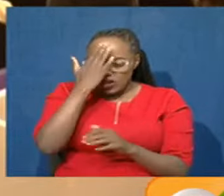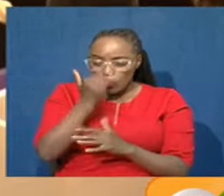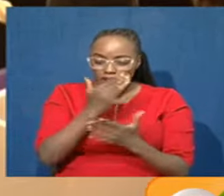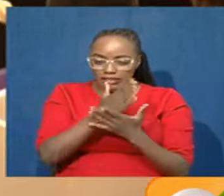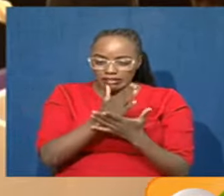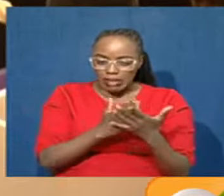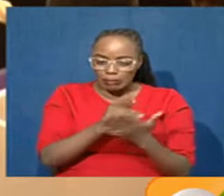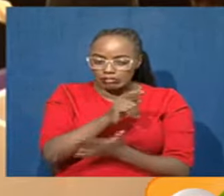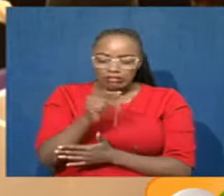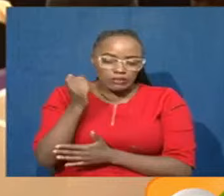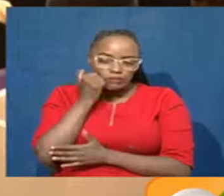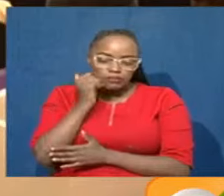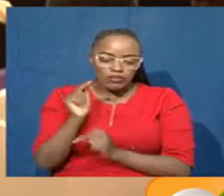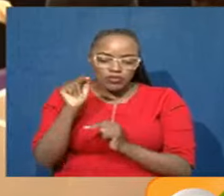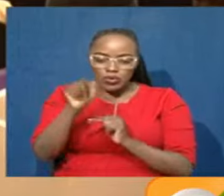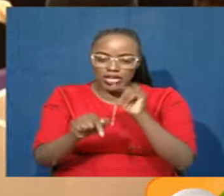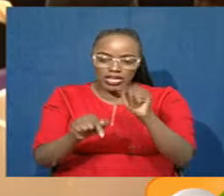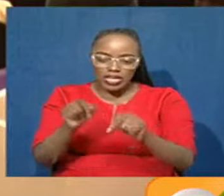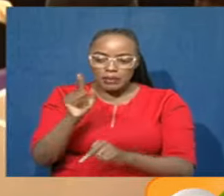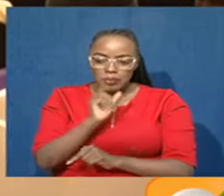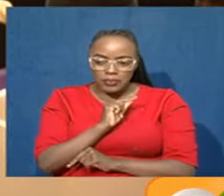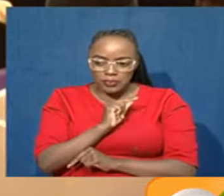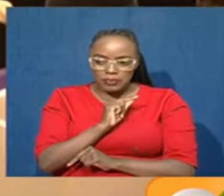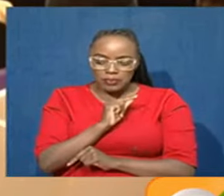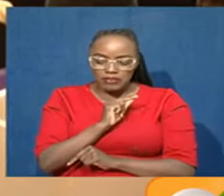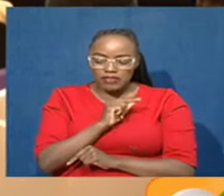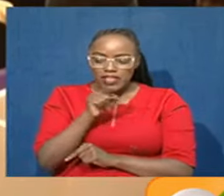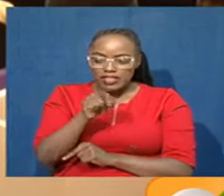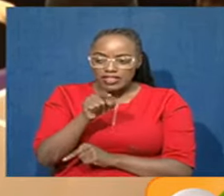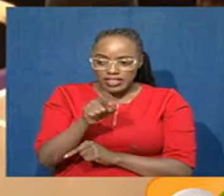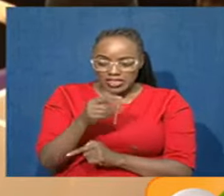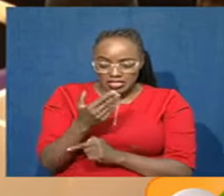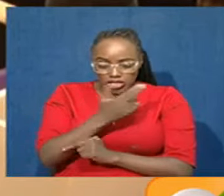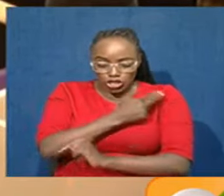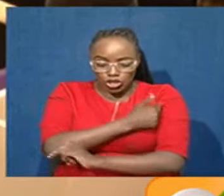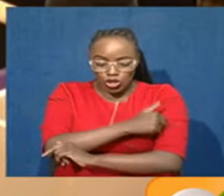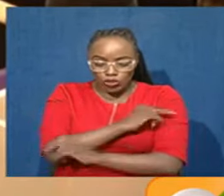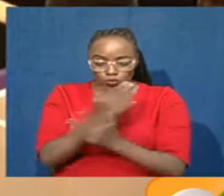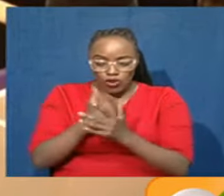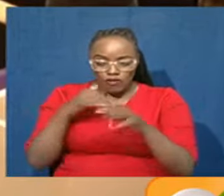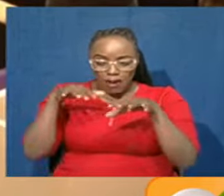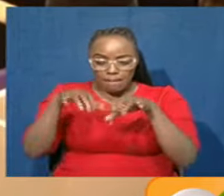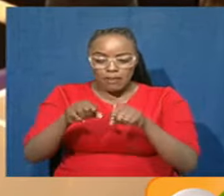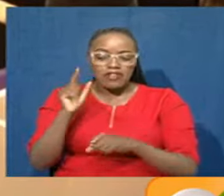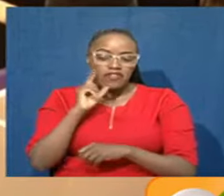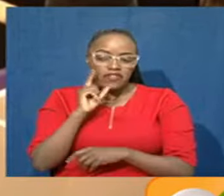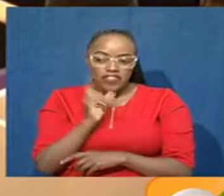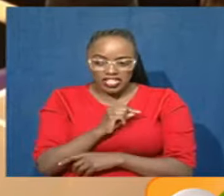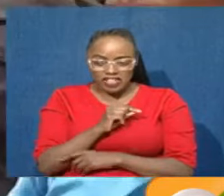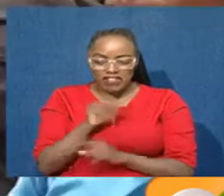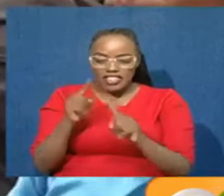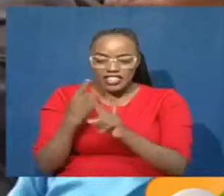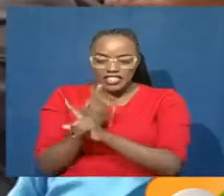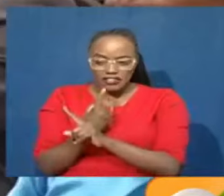of the patients who arrived at the facility where they had already been booked for their